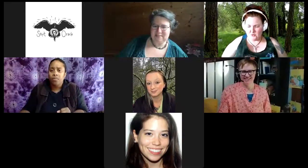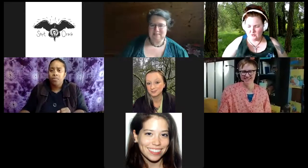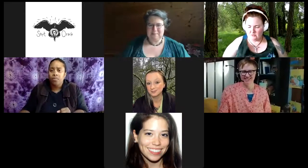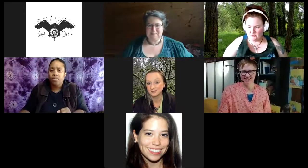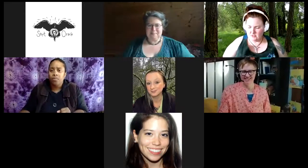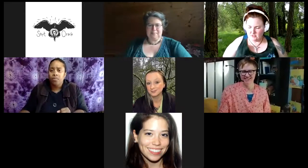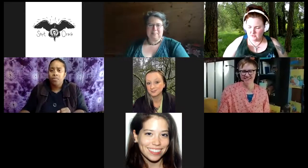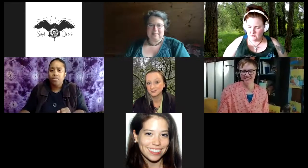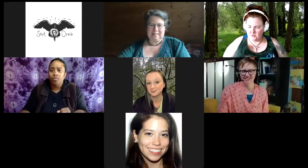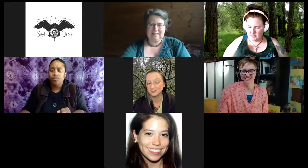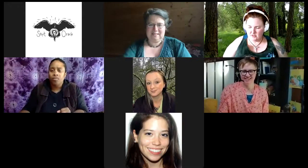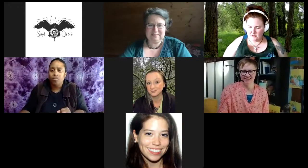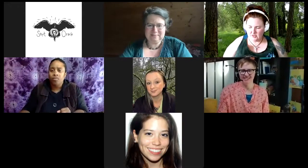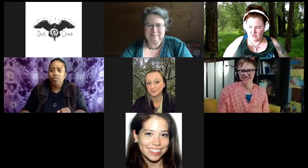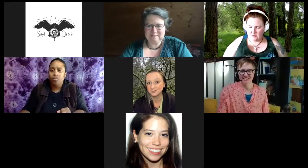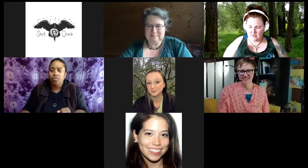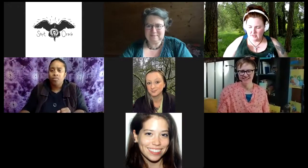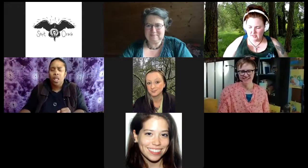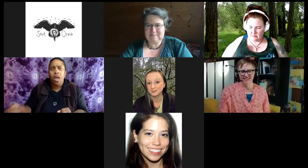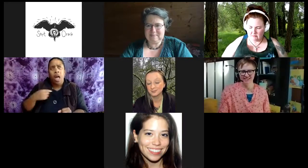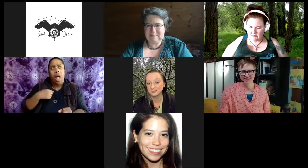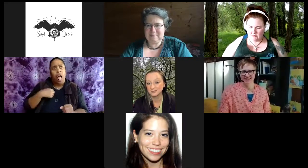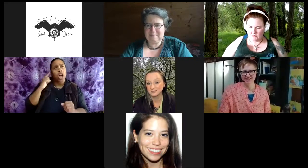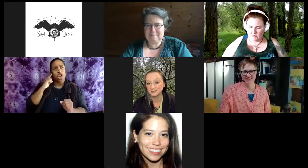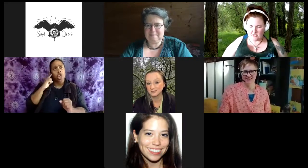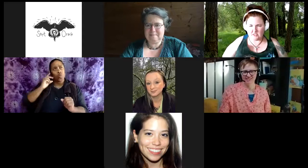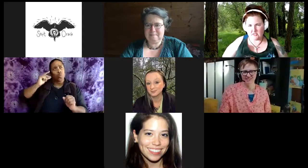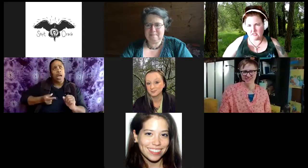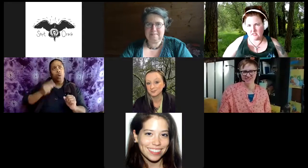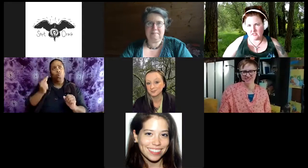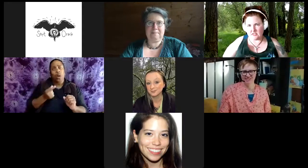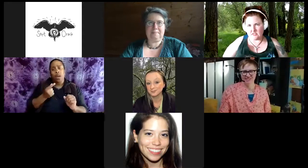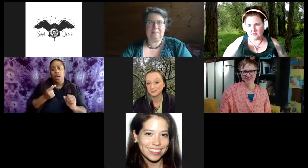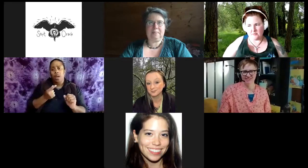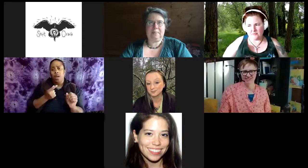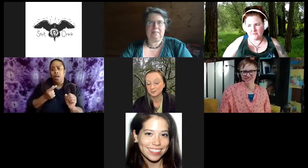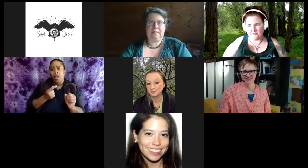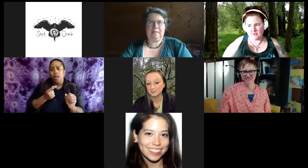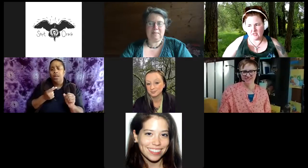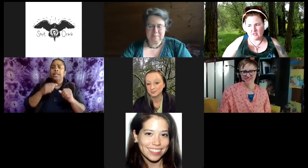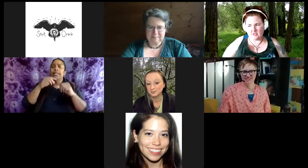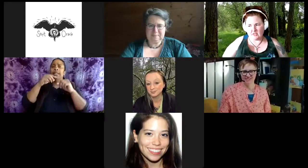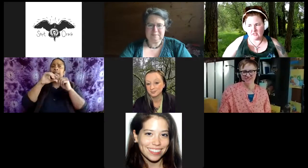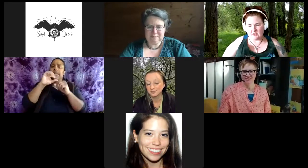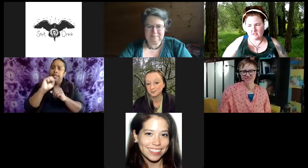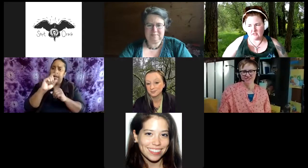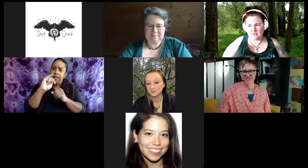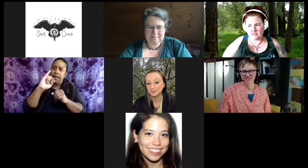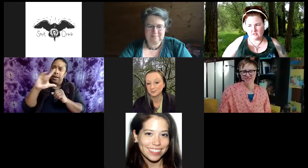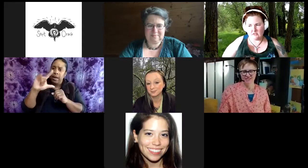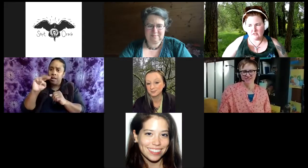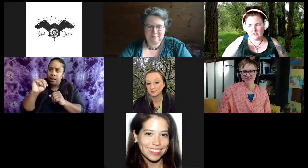Yeah, so what I heard right away was stillness. That